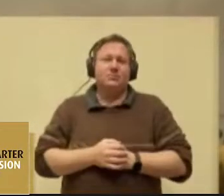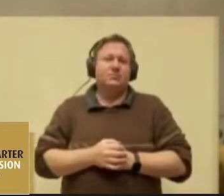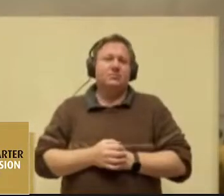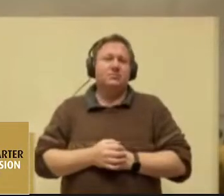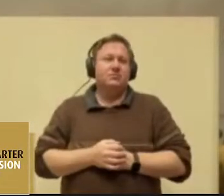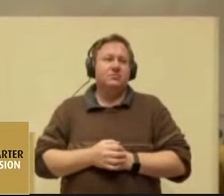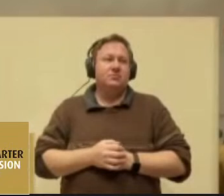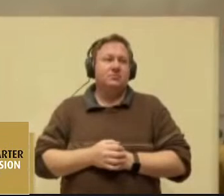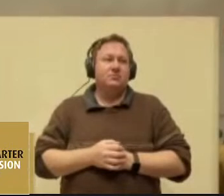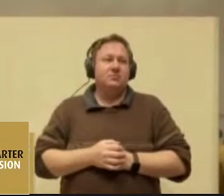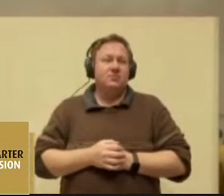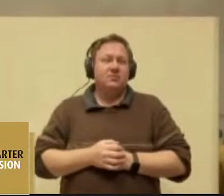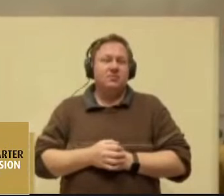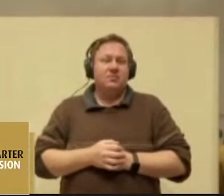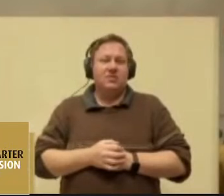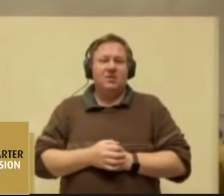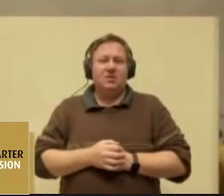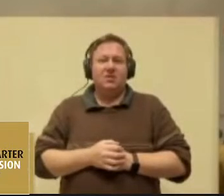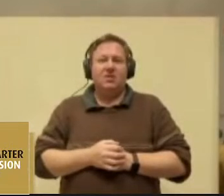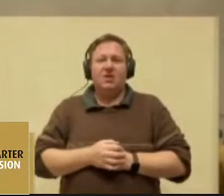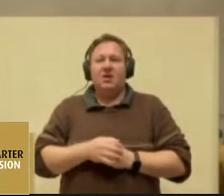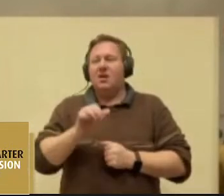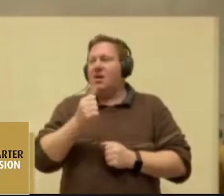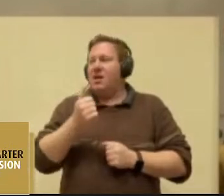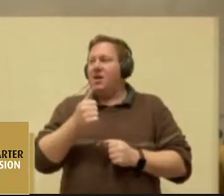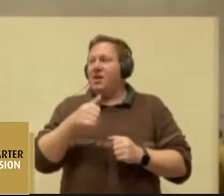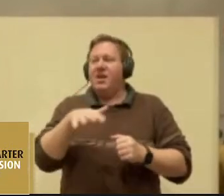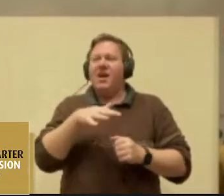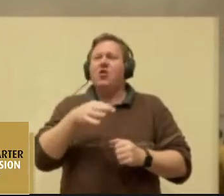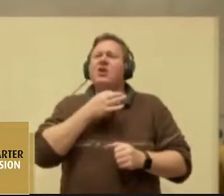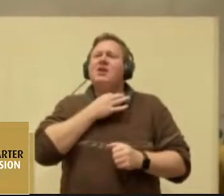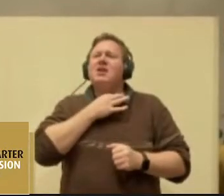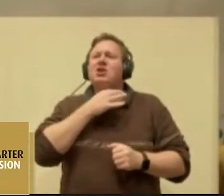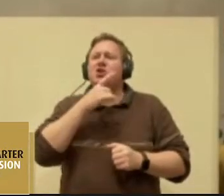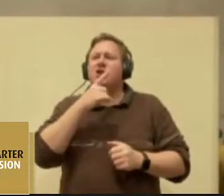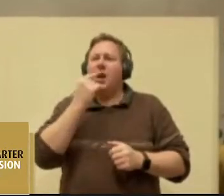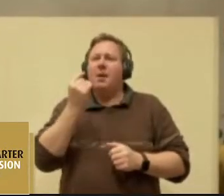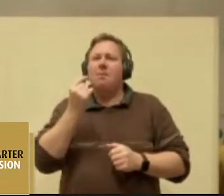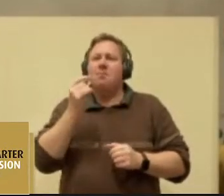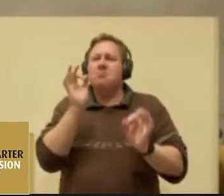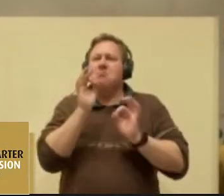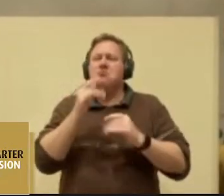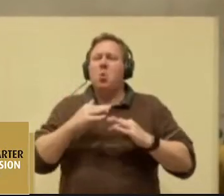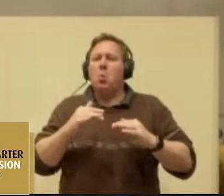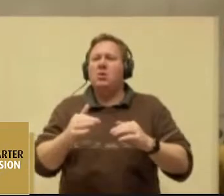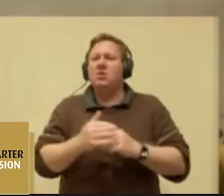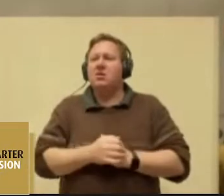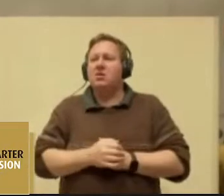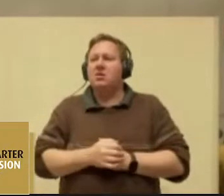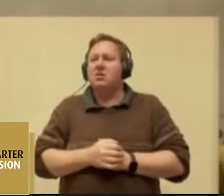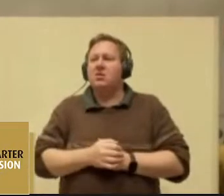and we got we came from what is the other area where the english name where there was no water